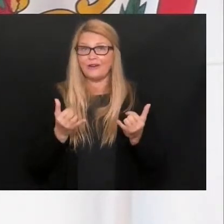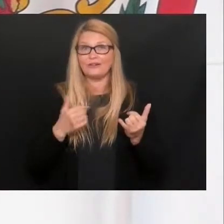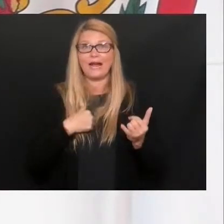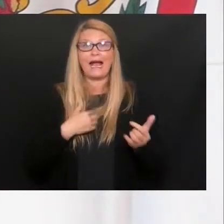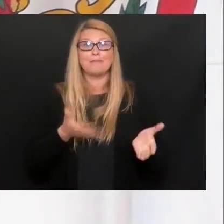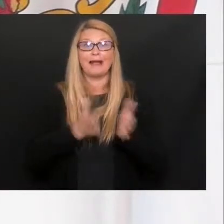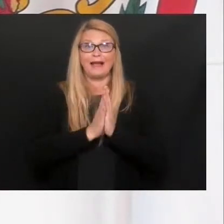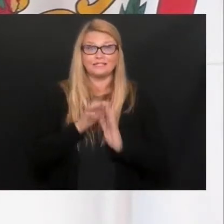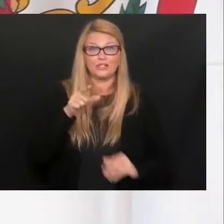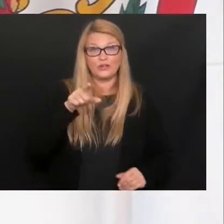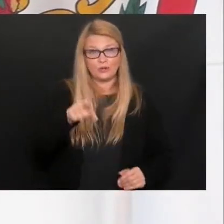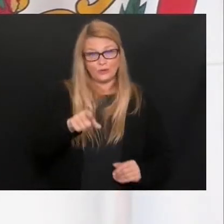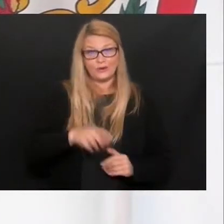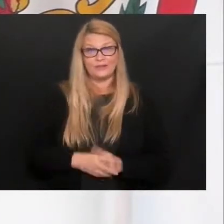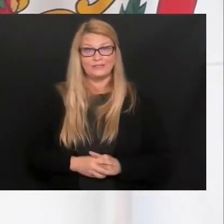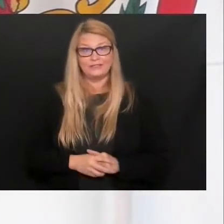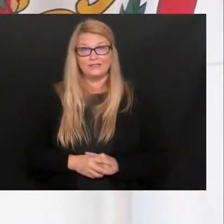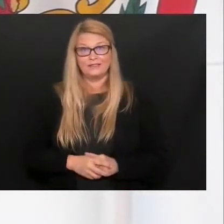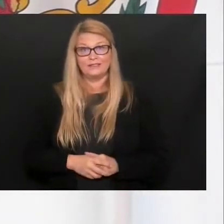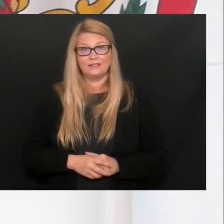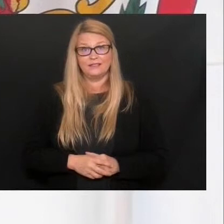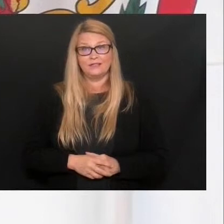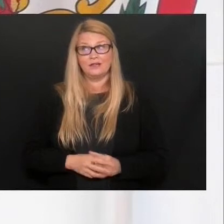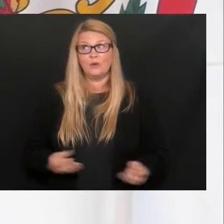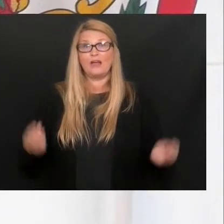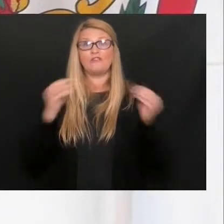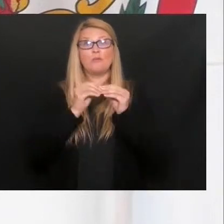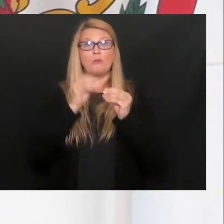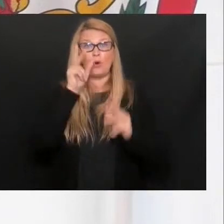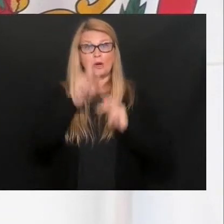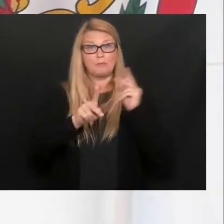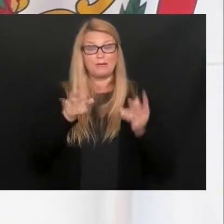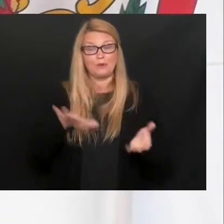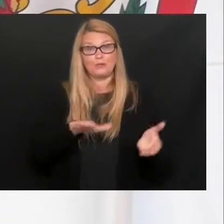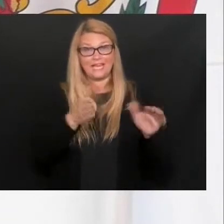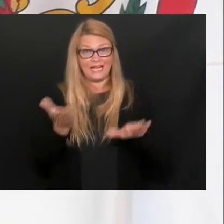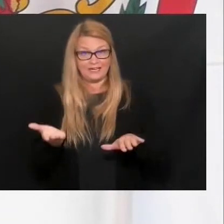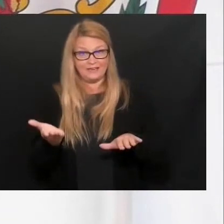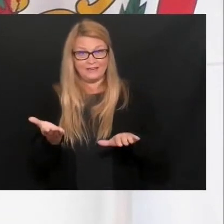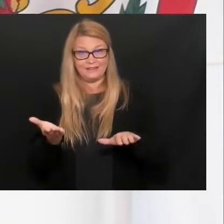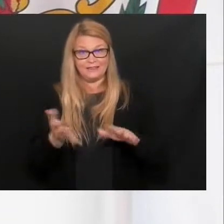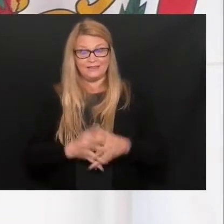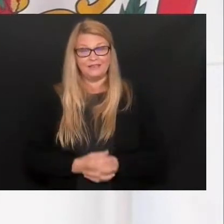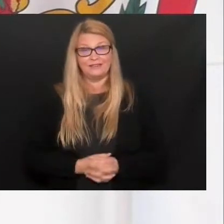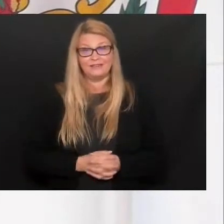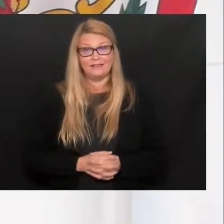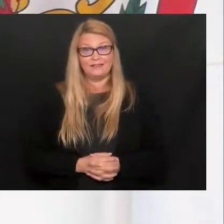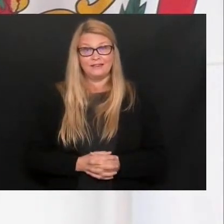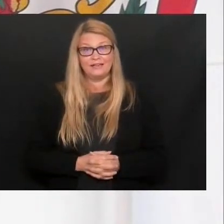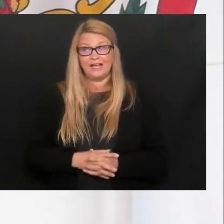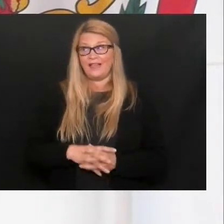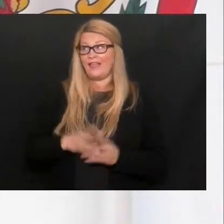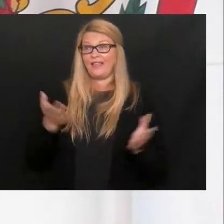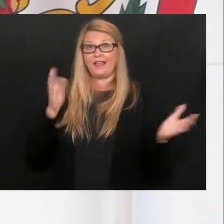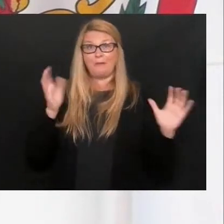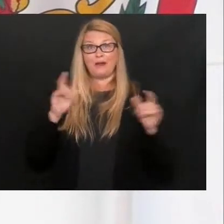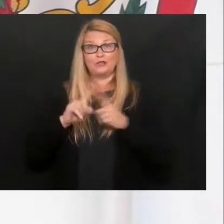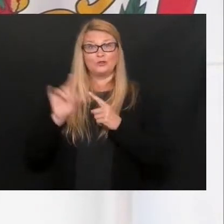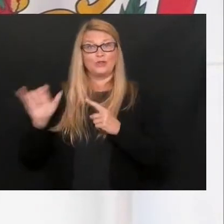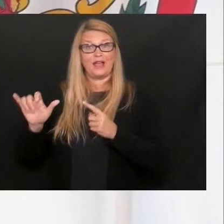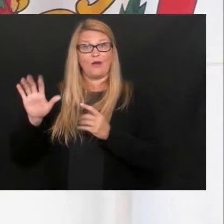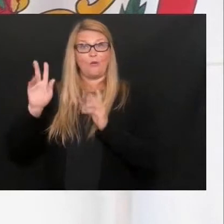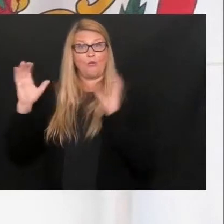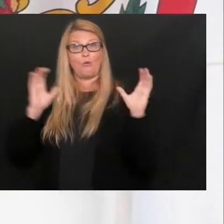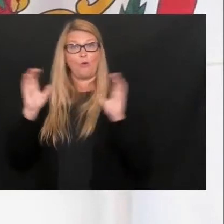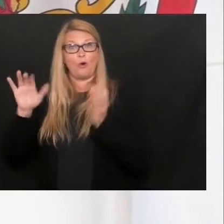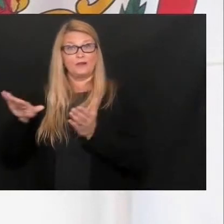do, because we have more dead than we lost in all that war, all we are asking you to do